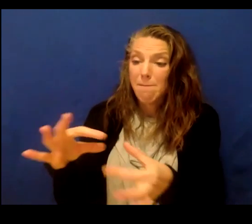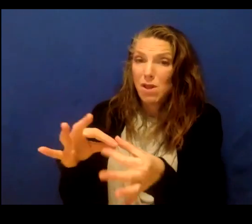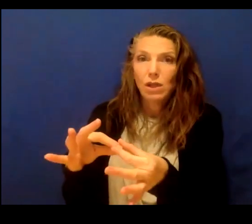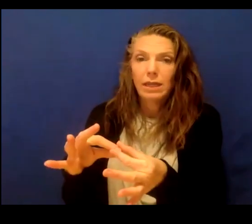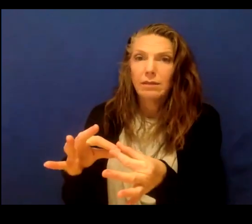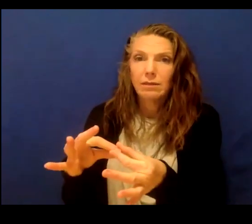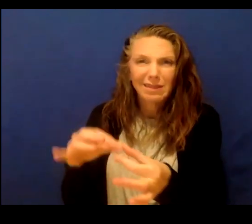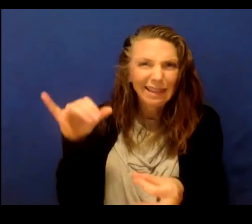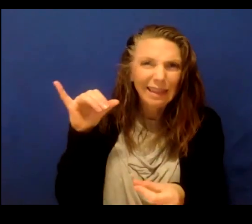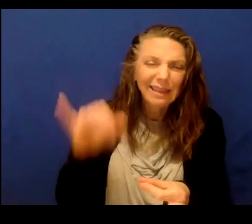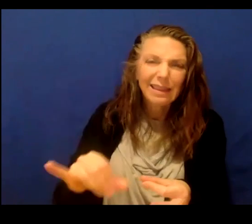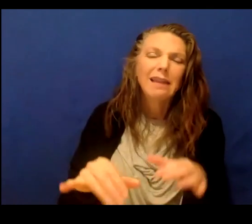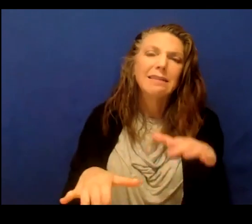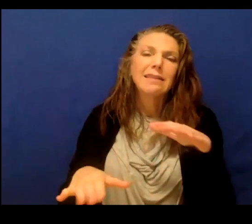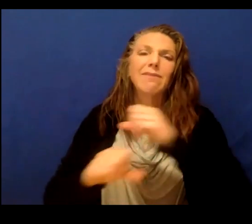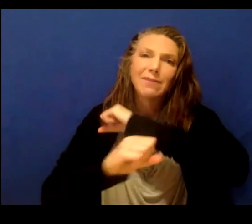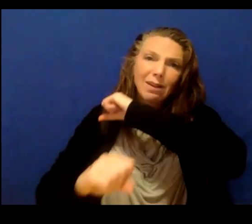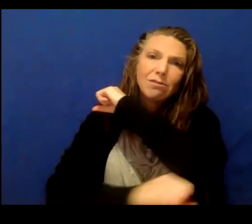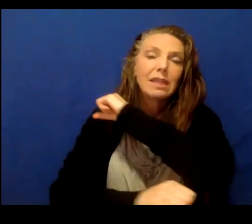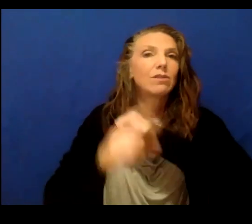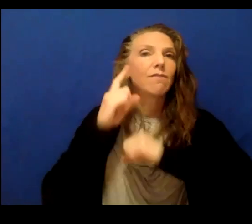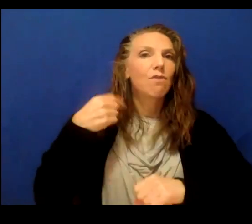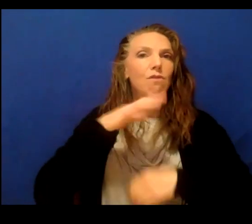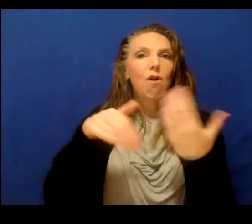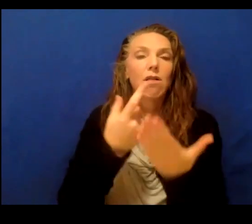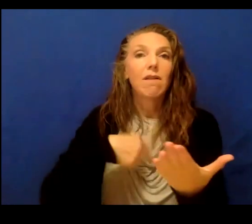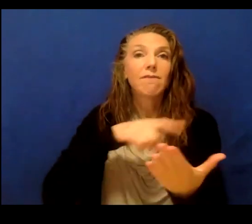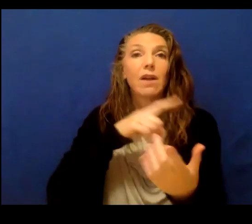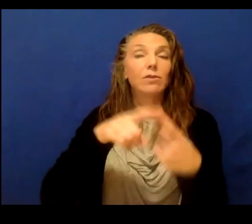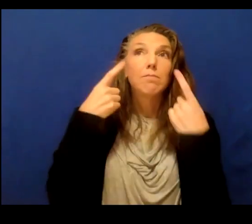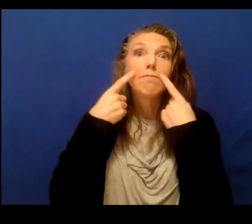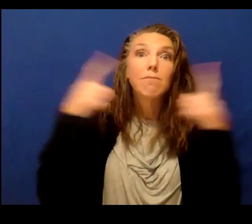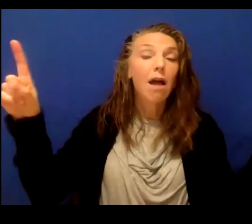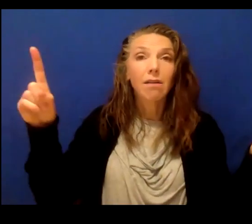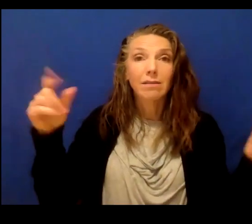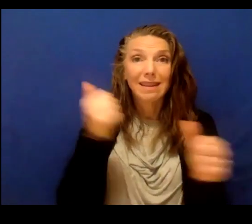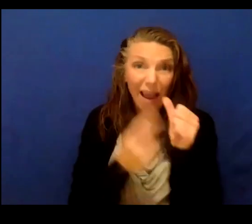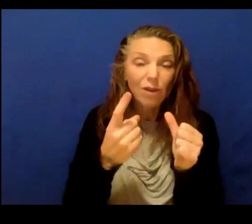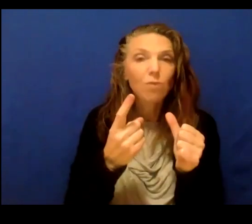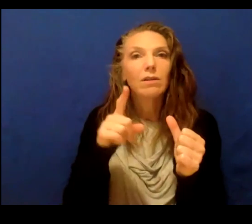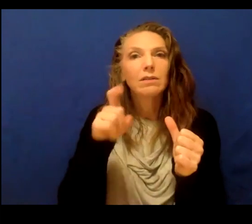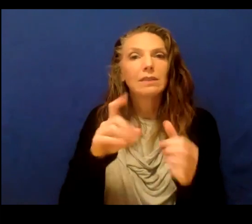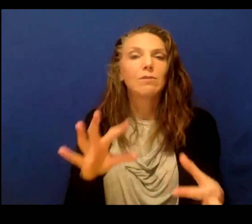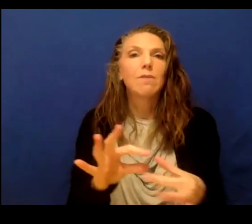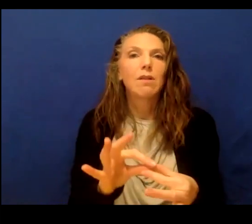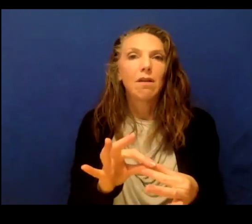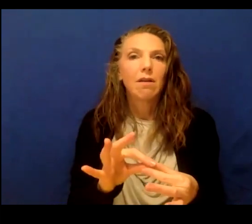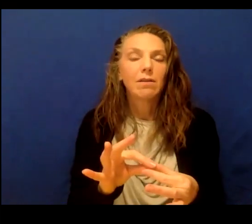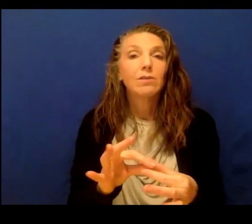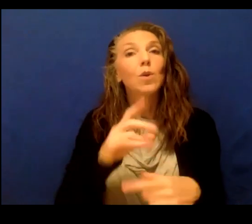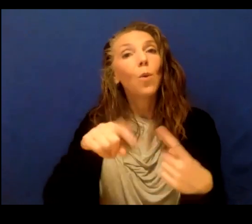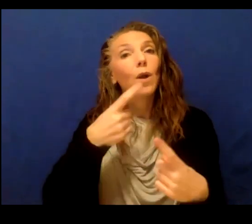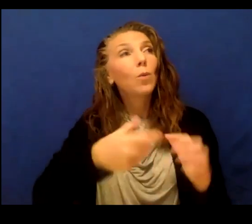because belonging is a foundation for all of us to reach our full potential. And so as we collaborate, with states or